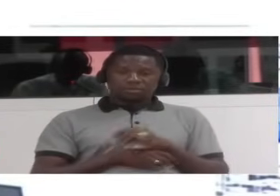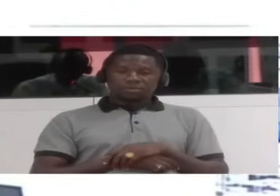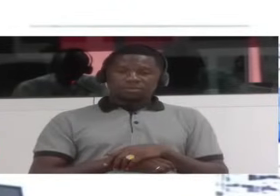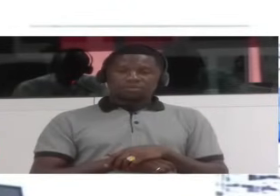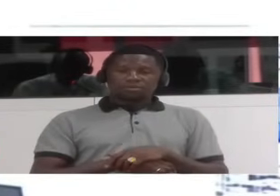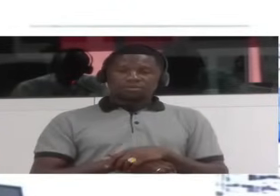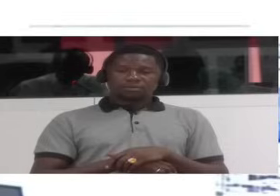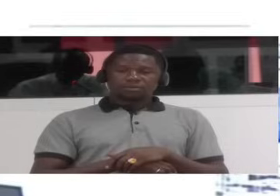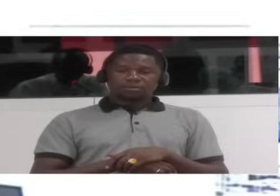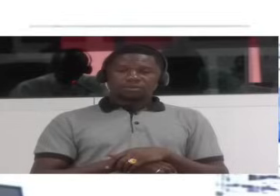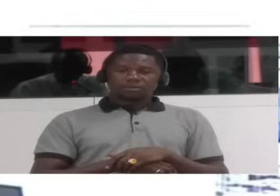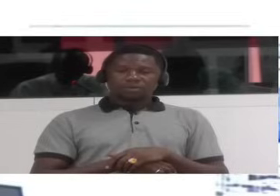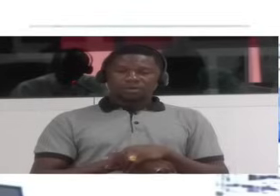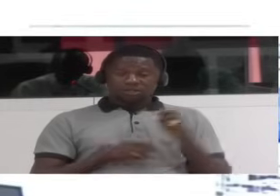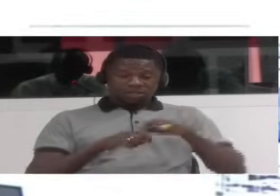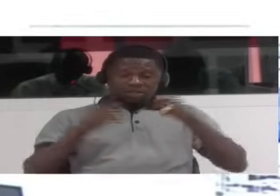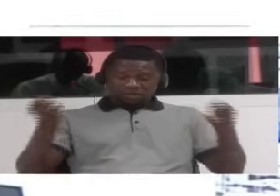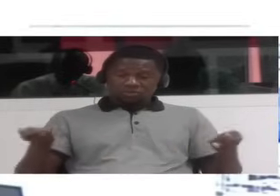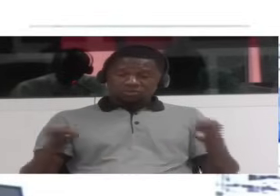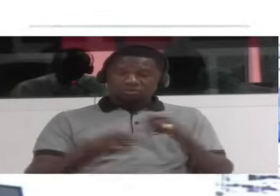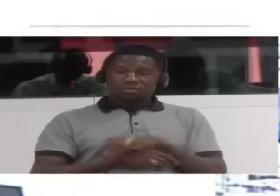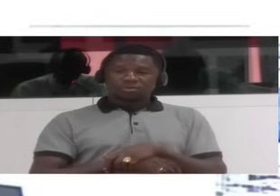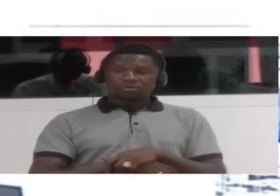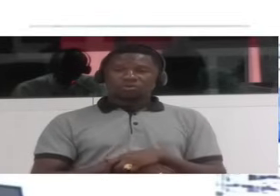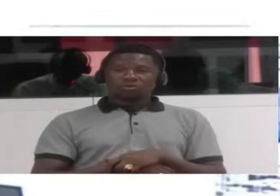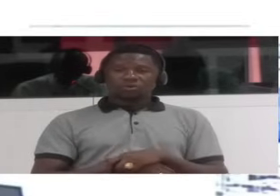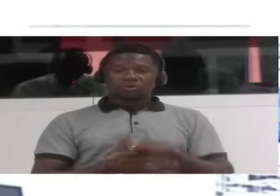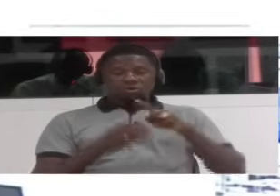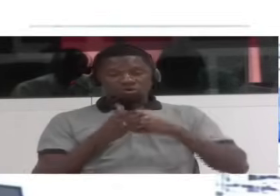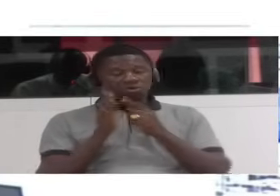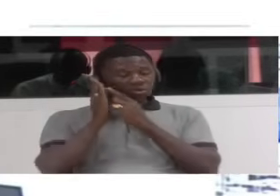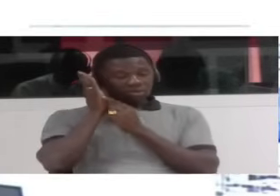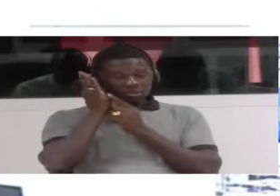Press. Newspaper. Pressed. Newspapers. Newspaper. Or radio or...